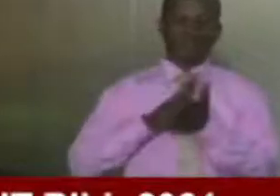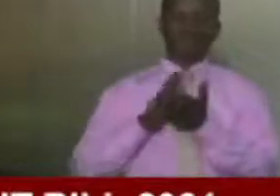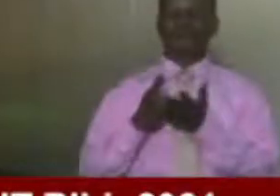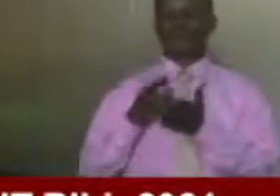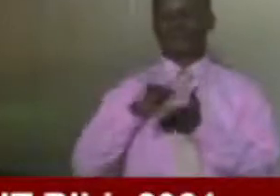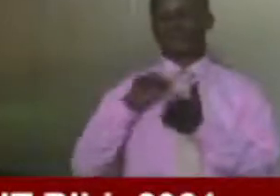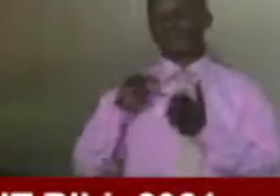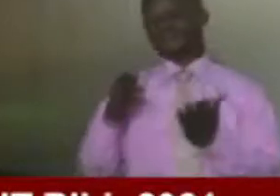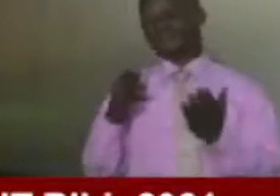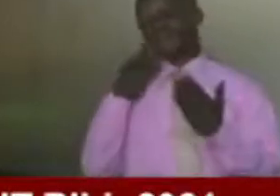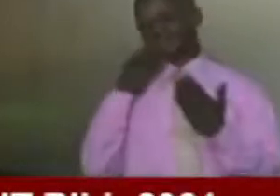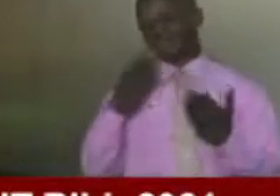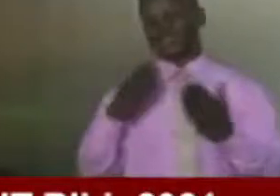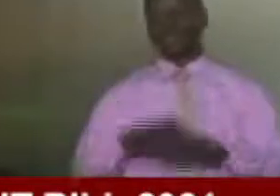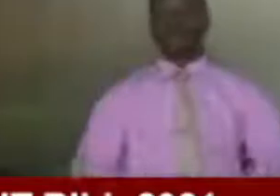thrown away.